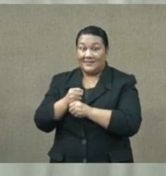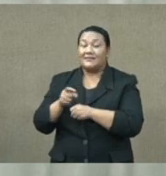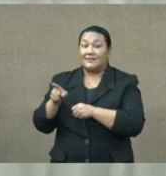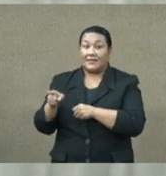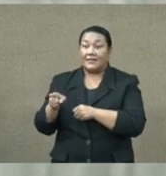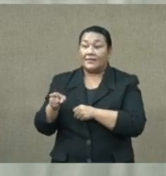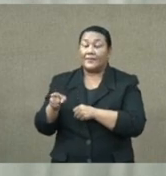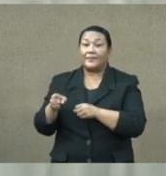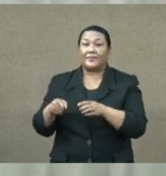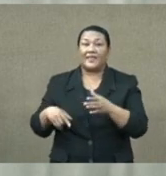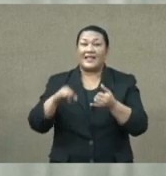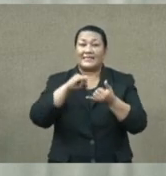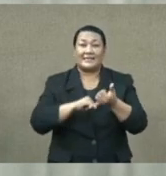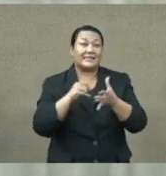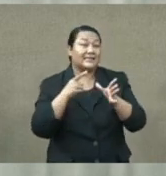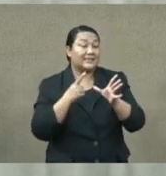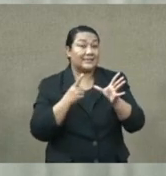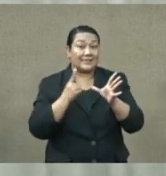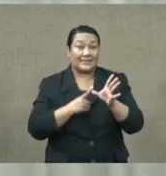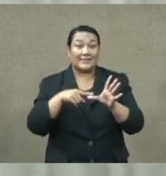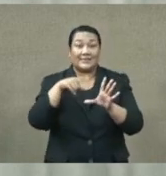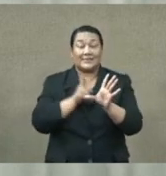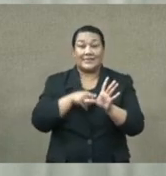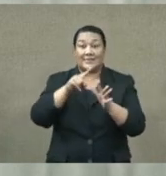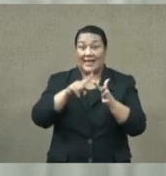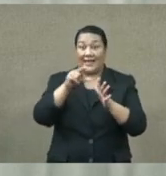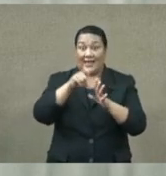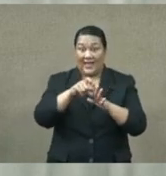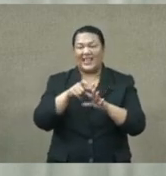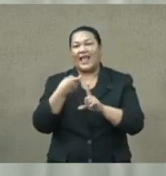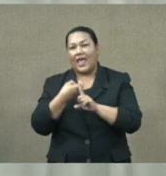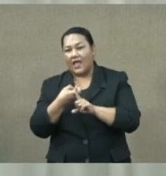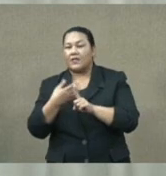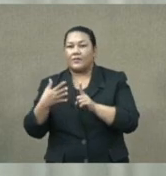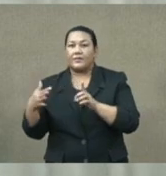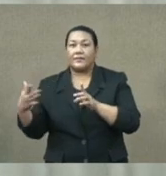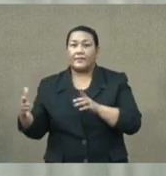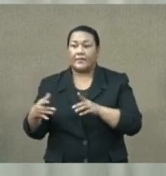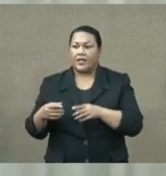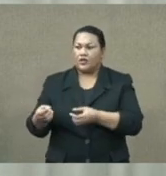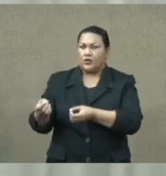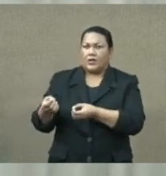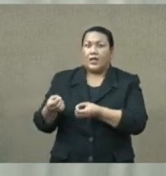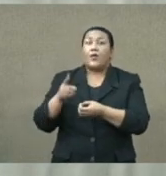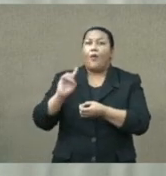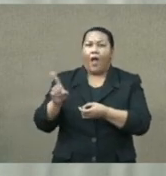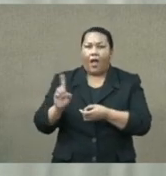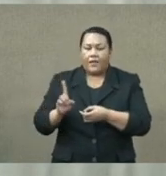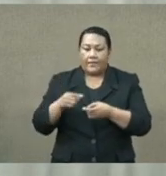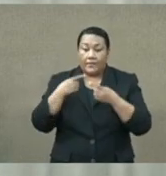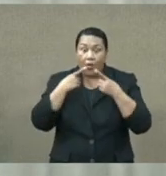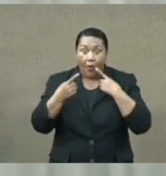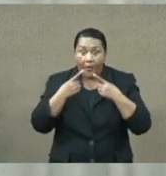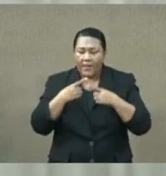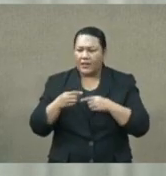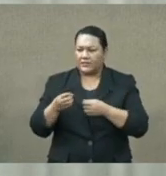Mr. Ayaz Sayed Kayum, indicate they have deluded themselves into thinking that they were